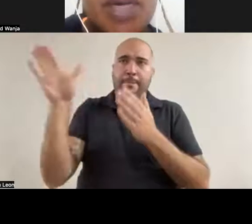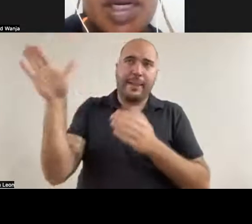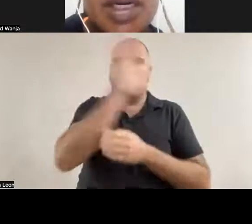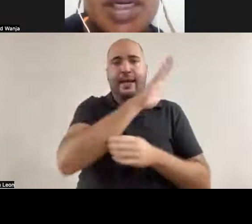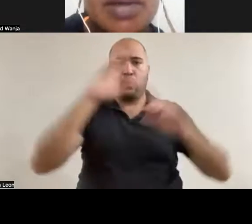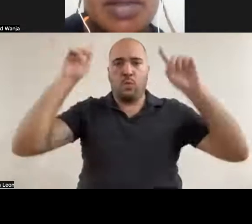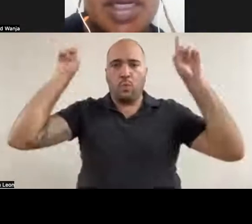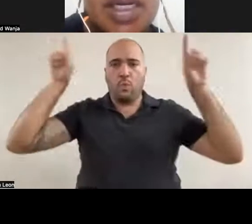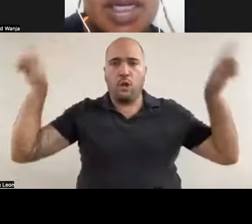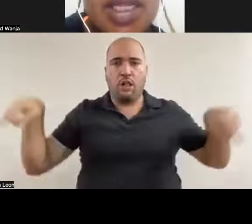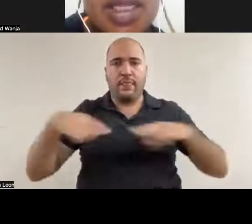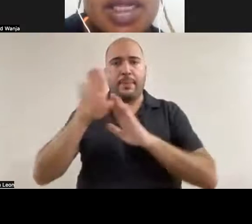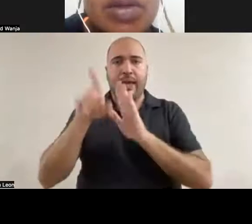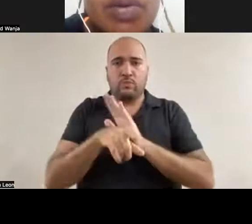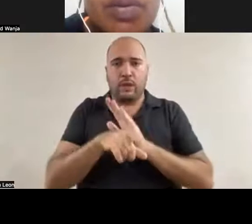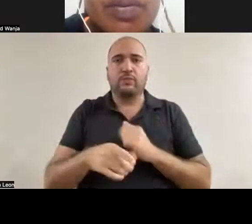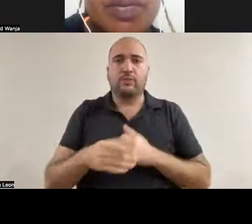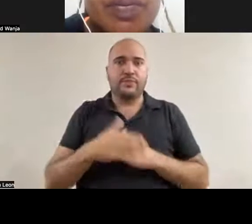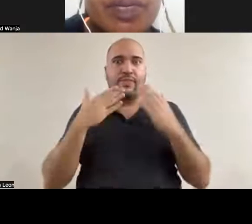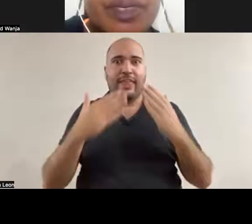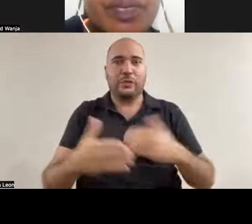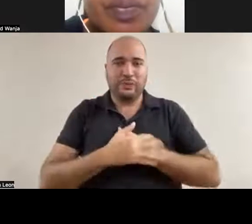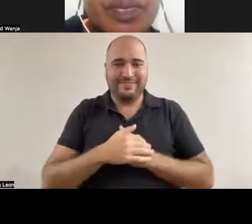the background. Thank you.